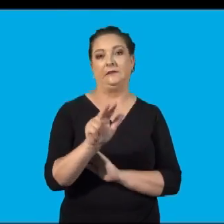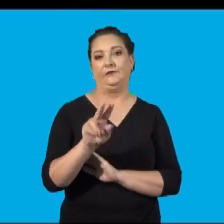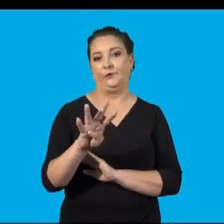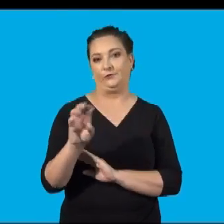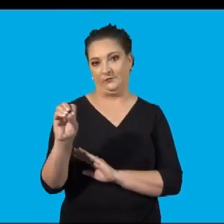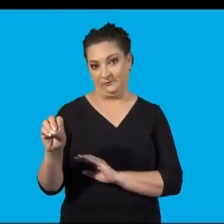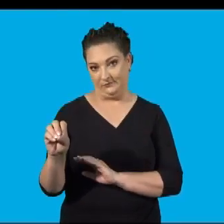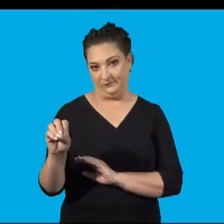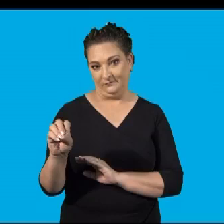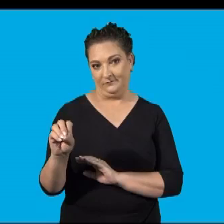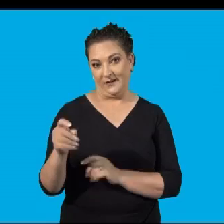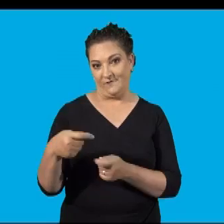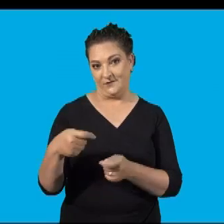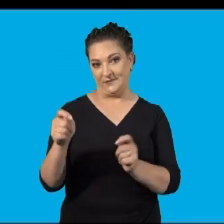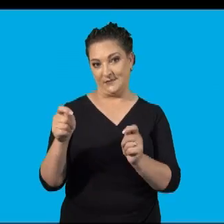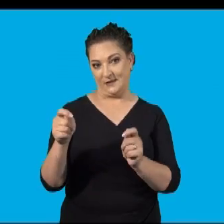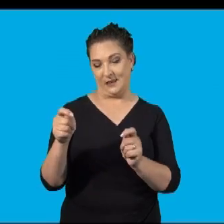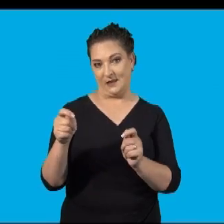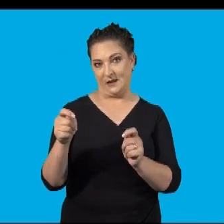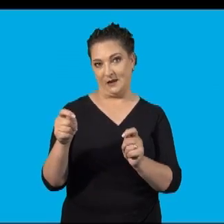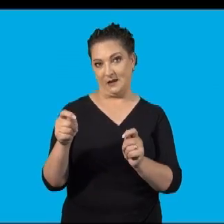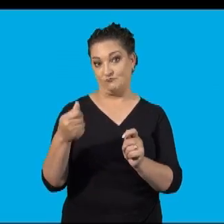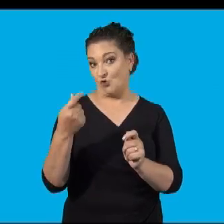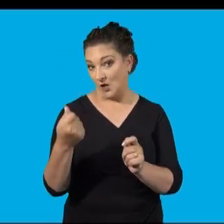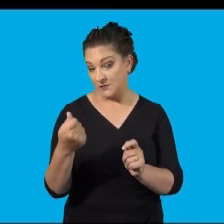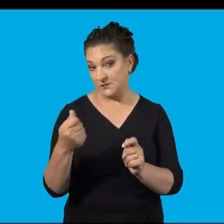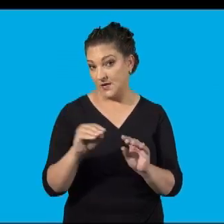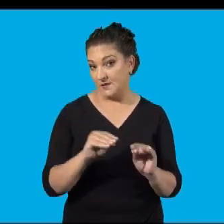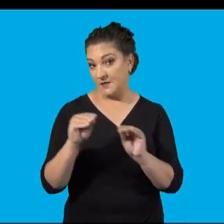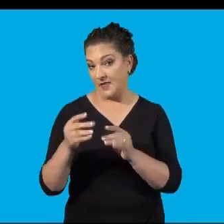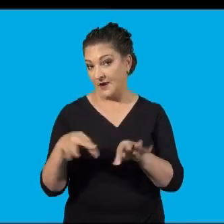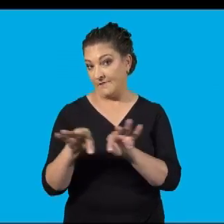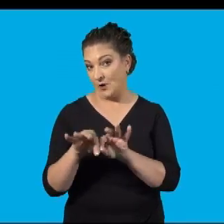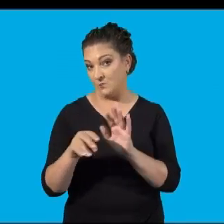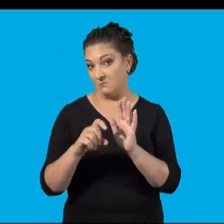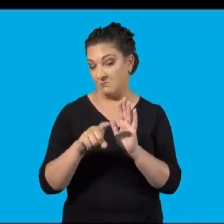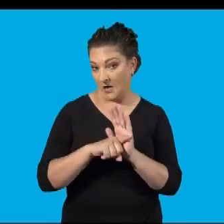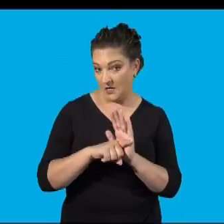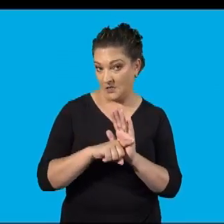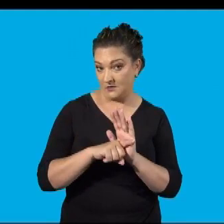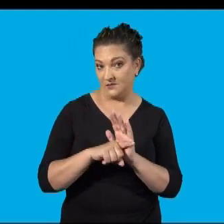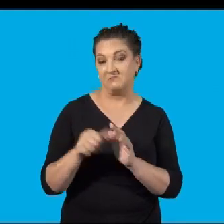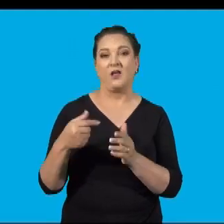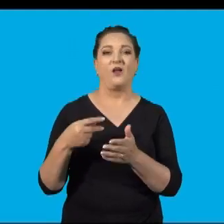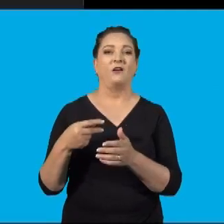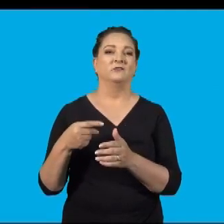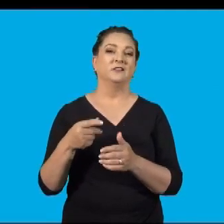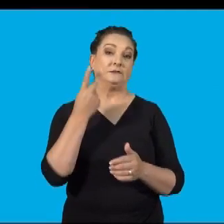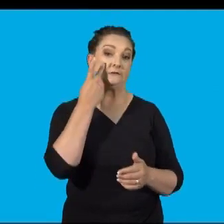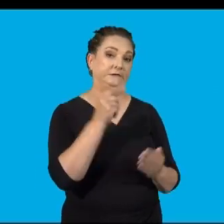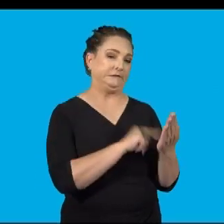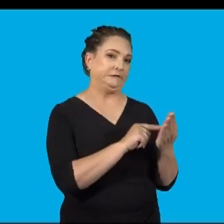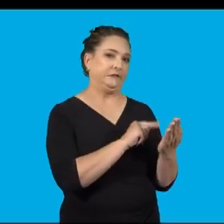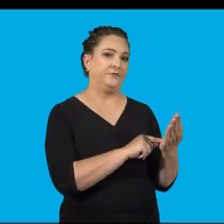88.4. Selling price minus the carrying value. And then let's put that